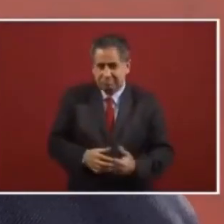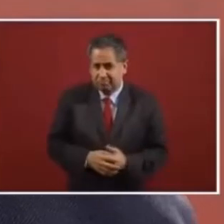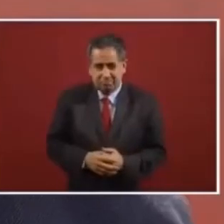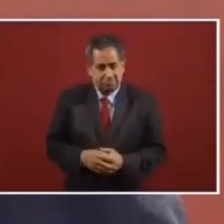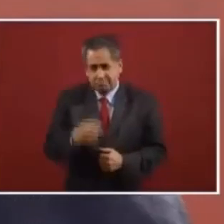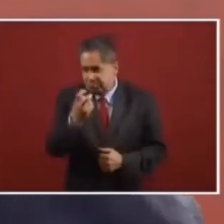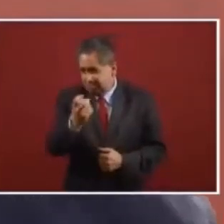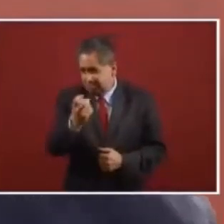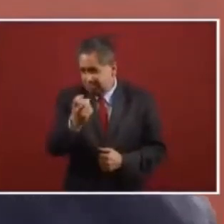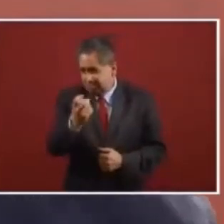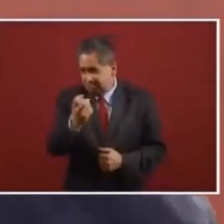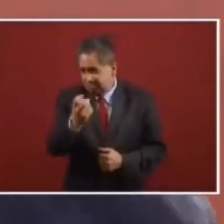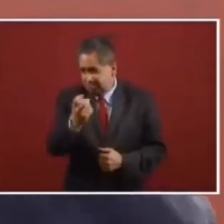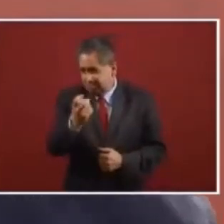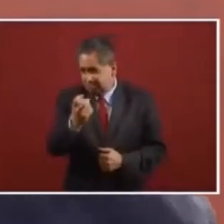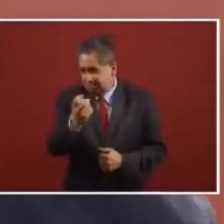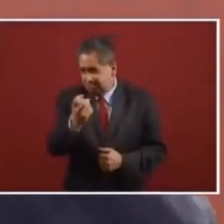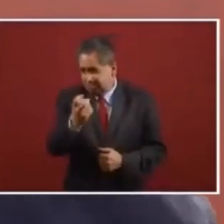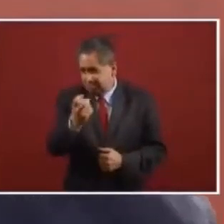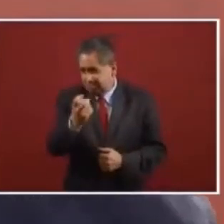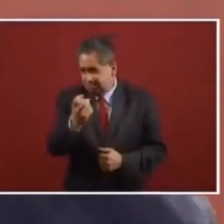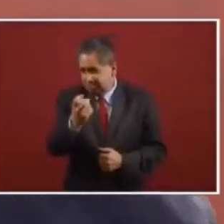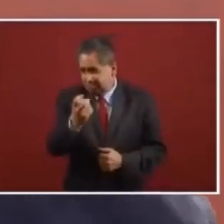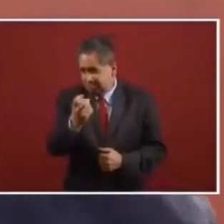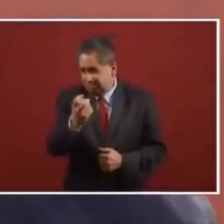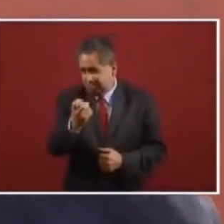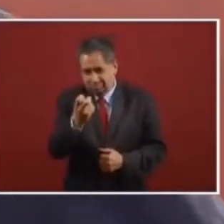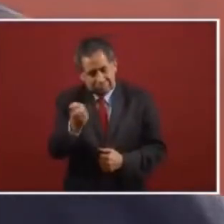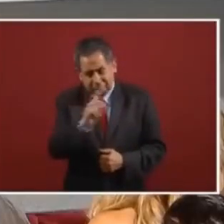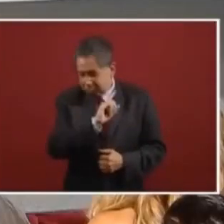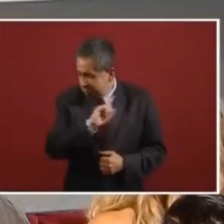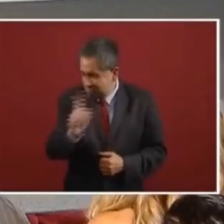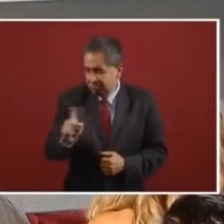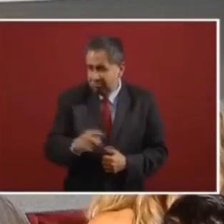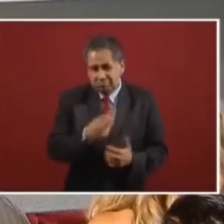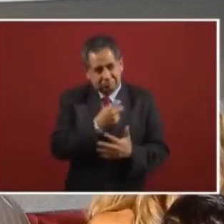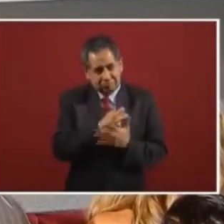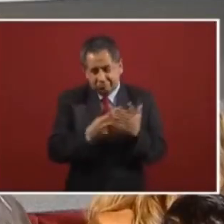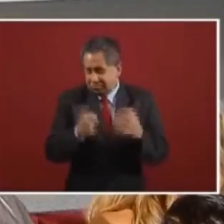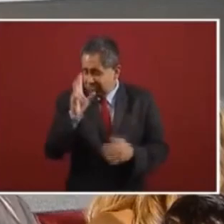Así no es la cosa. Things are not this way.